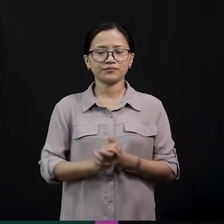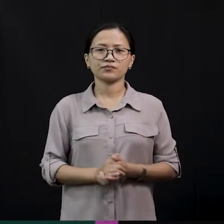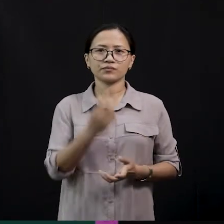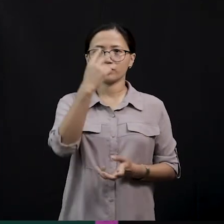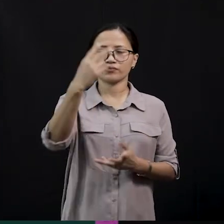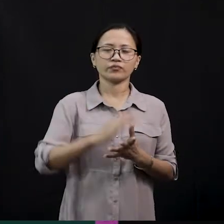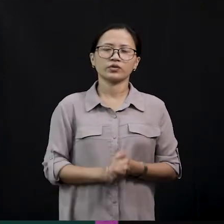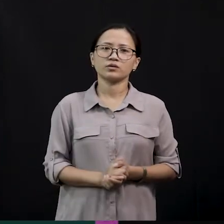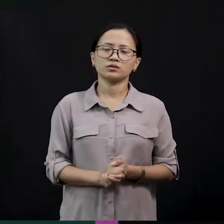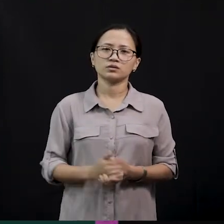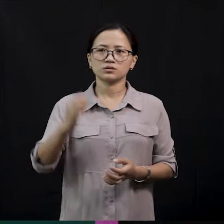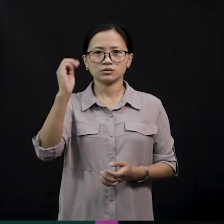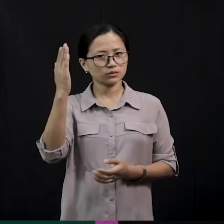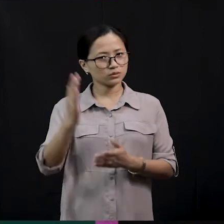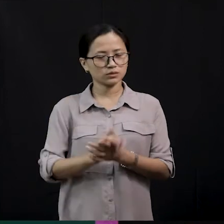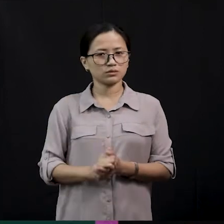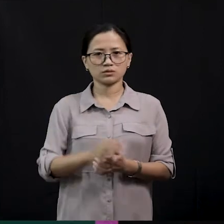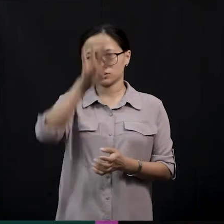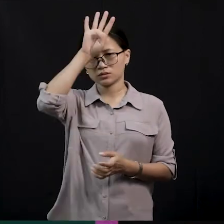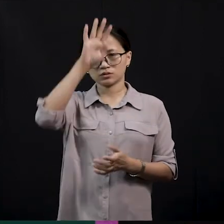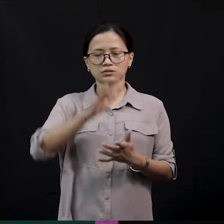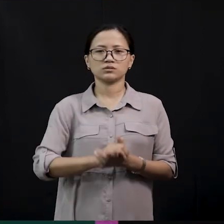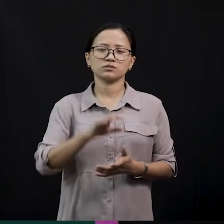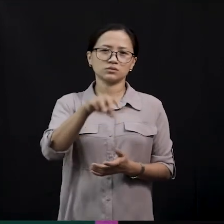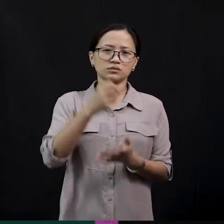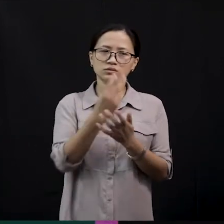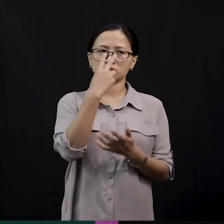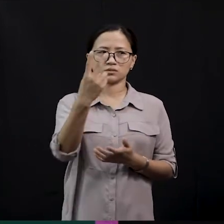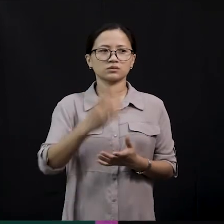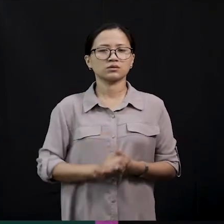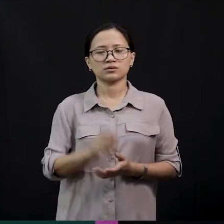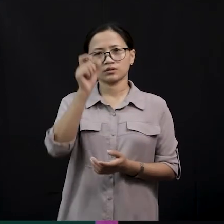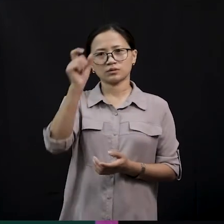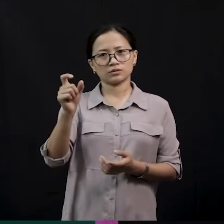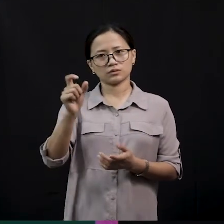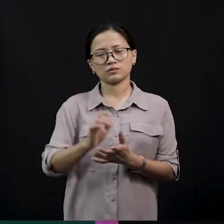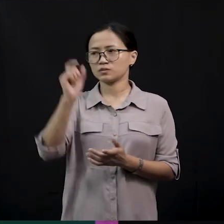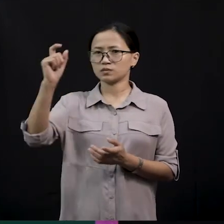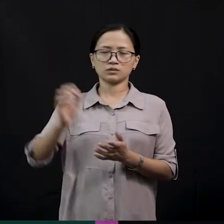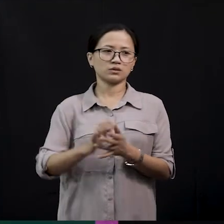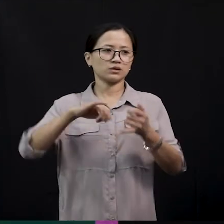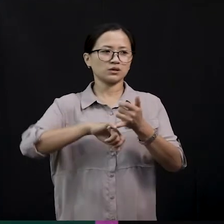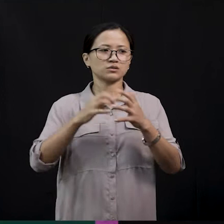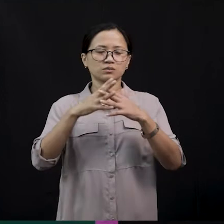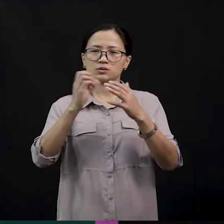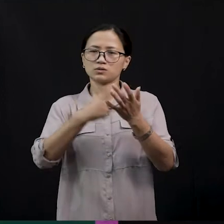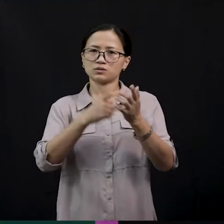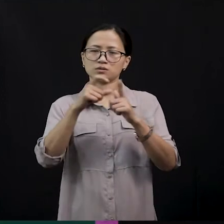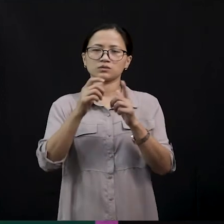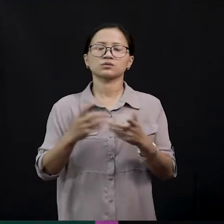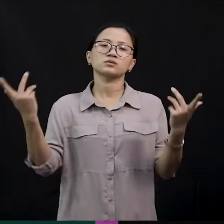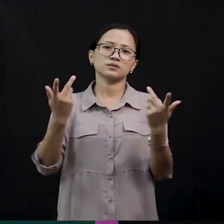The king came with a sword in his hand. Now, I want you to take a look at the word sword carefully again. What does